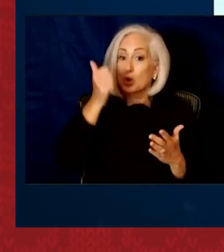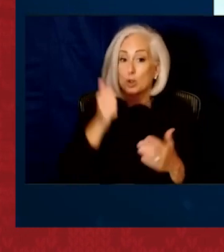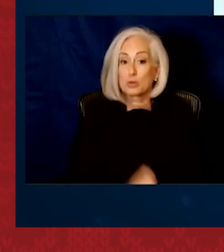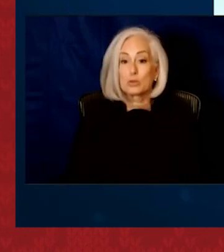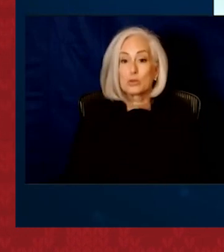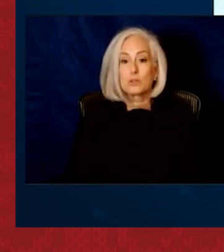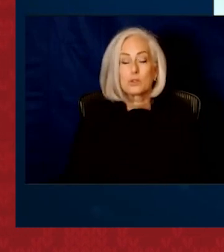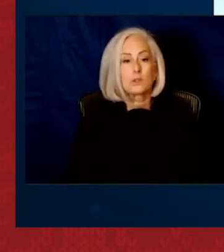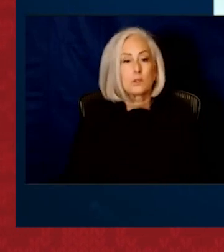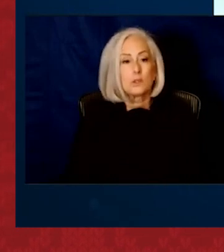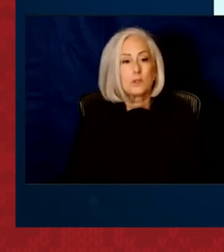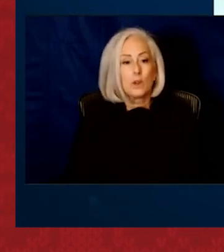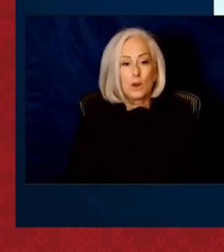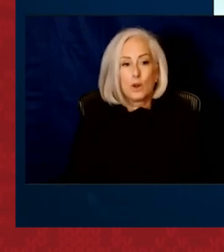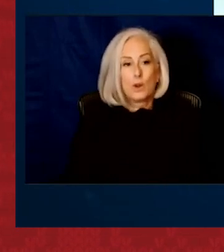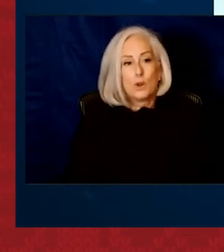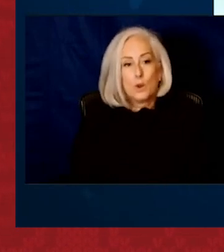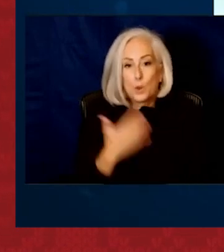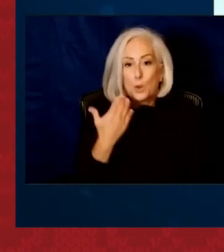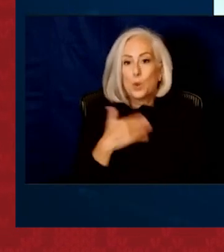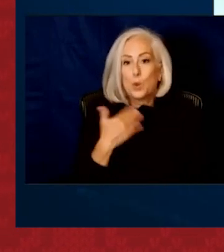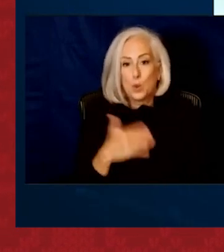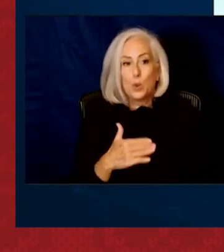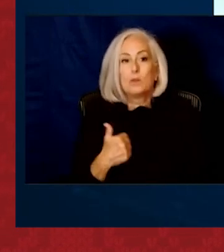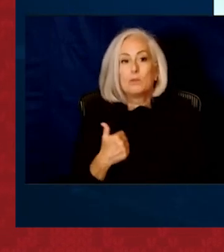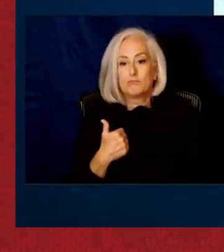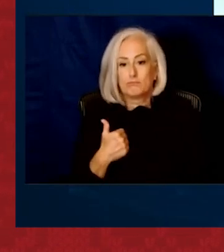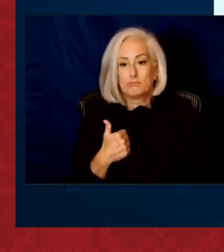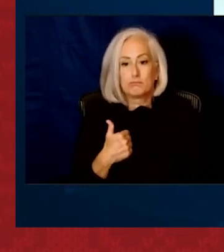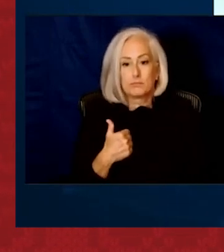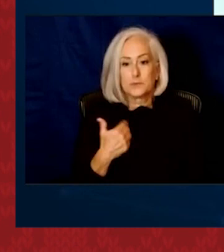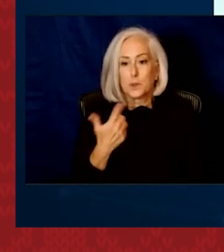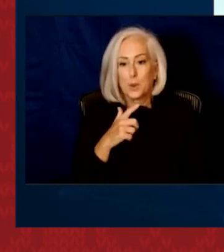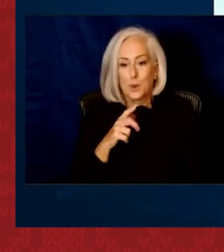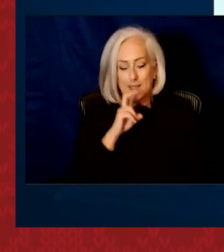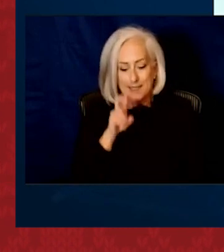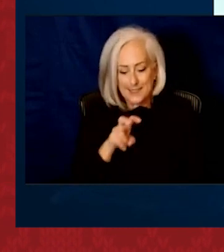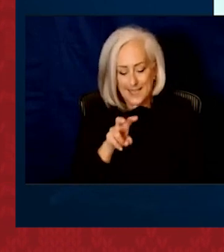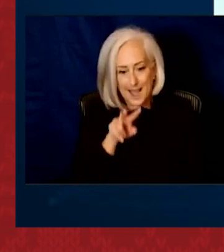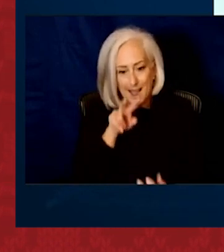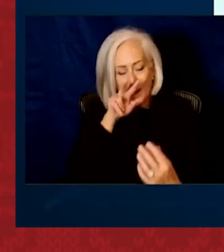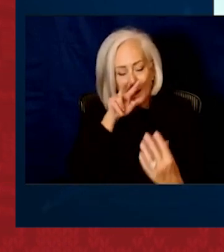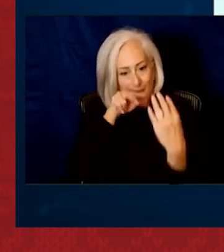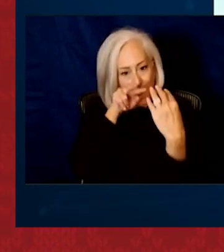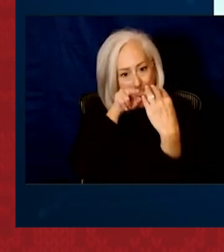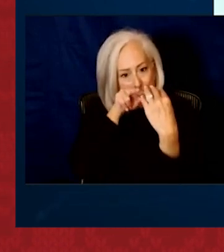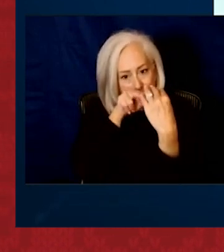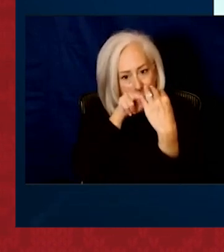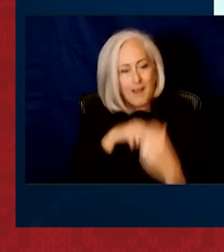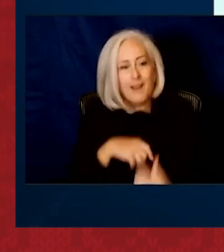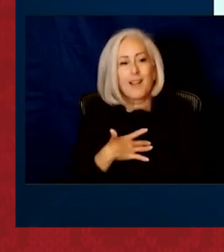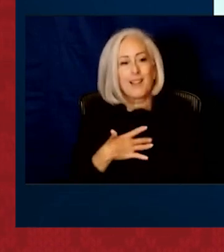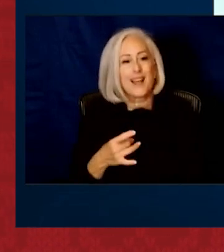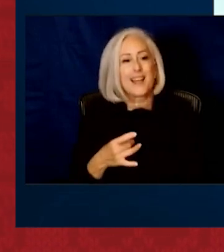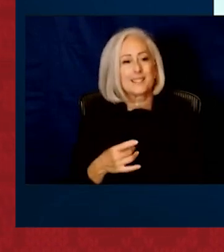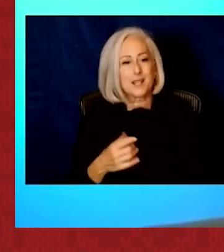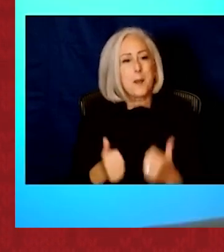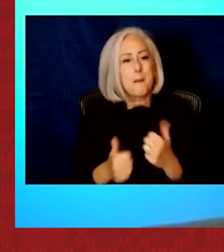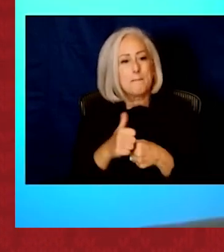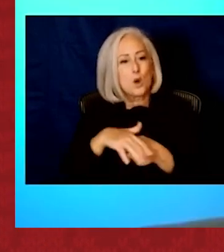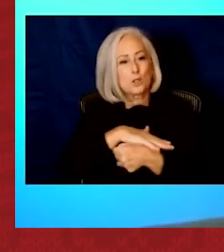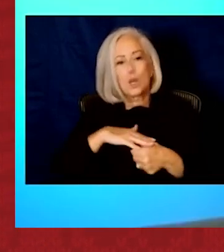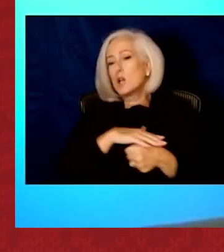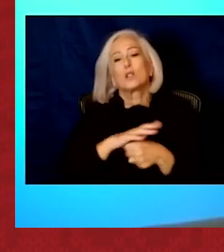Yeah, I would echo that. Fascinated with the camera. That most of our local snakes are going to be in the 5 to 10 kind